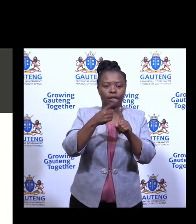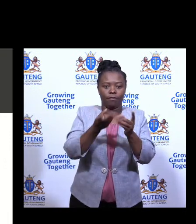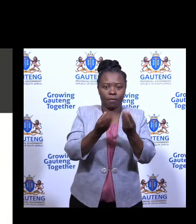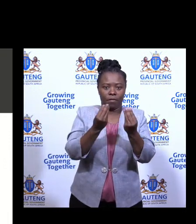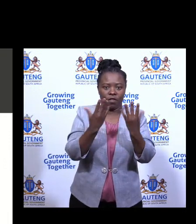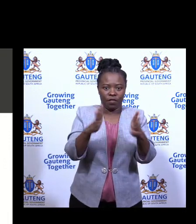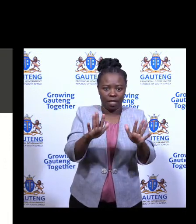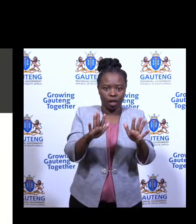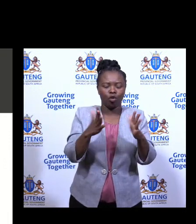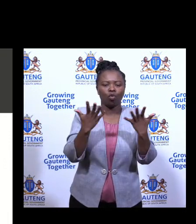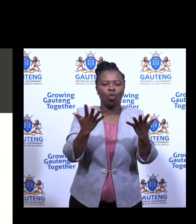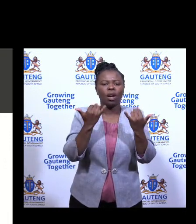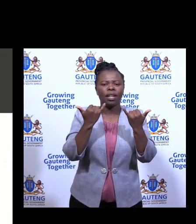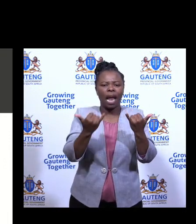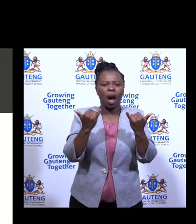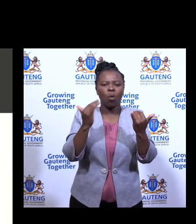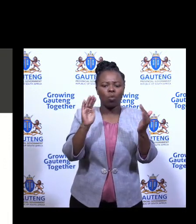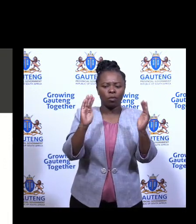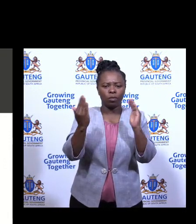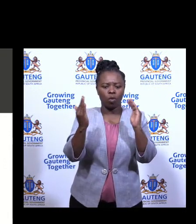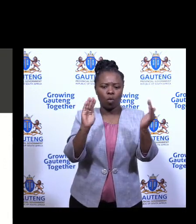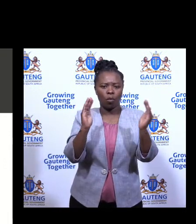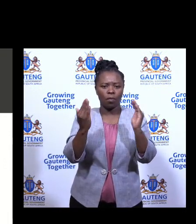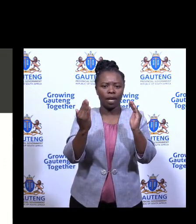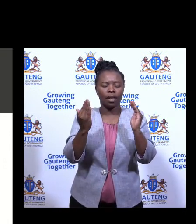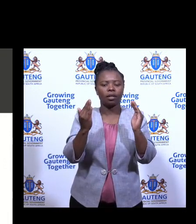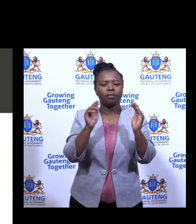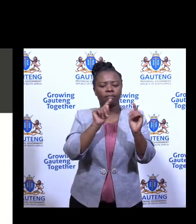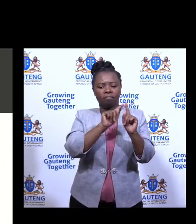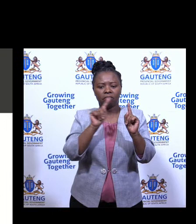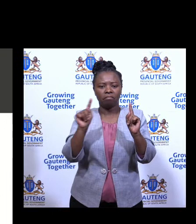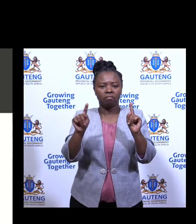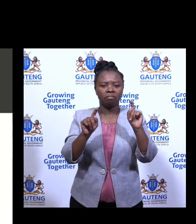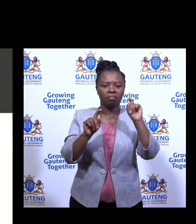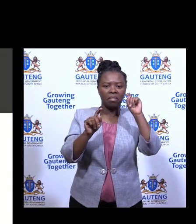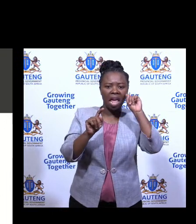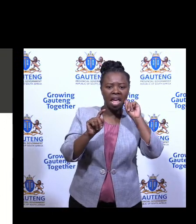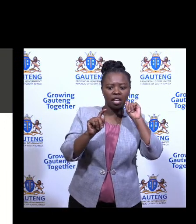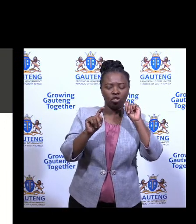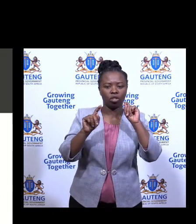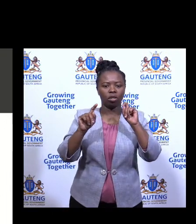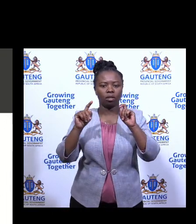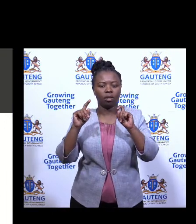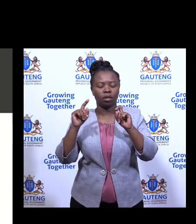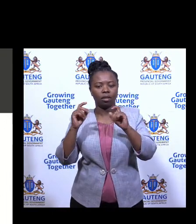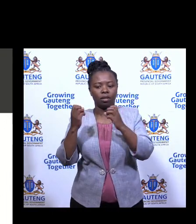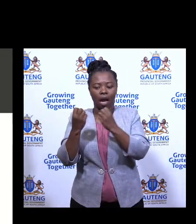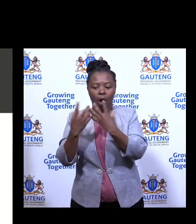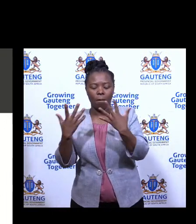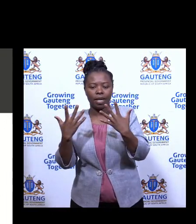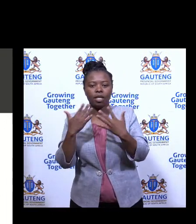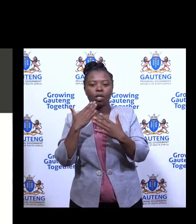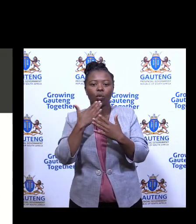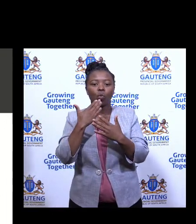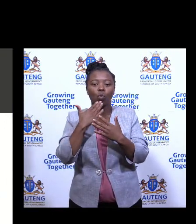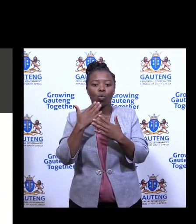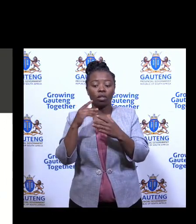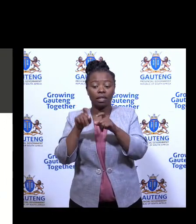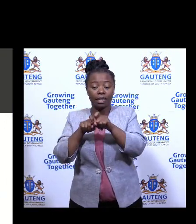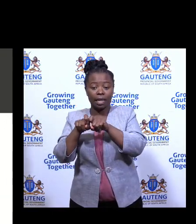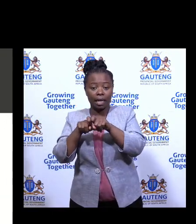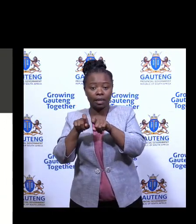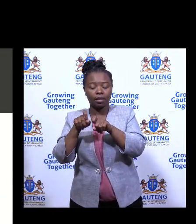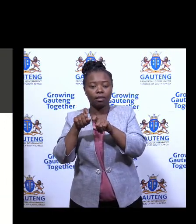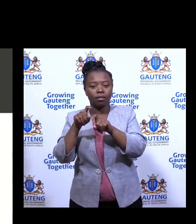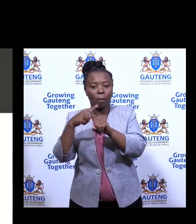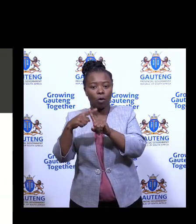we're trying to see how, whether there's correlation between the amount of people in the age group and who's testing positive. Similar